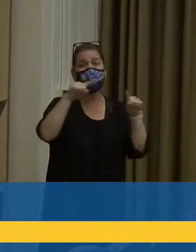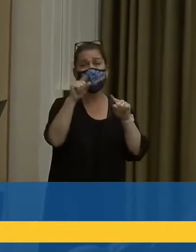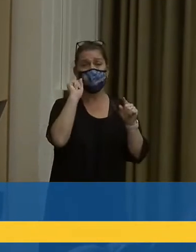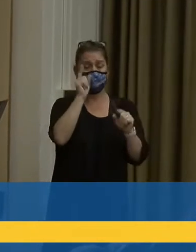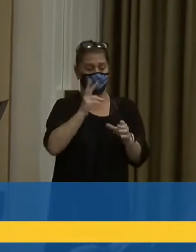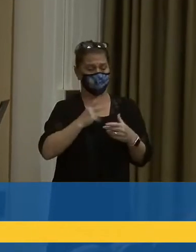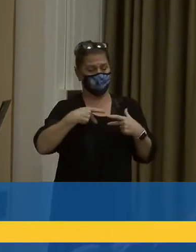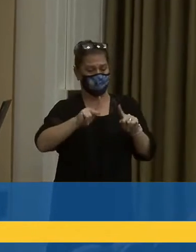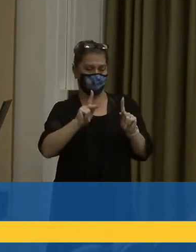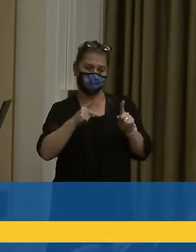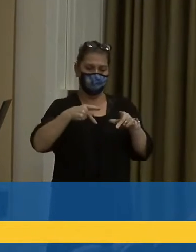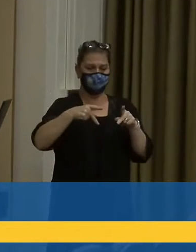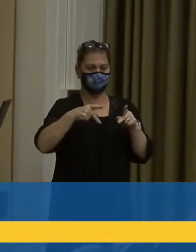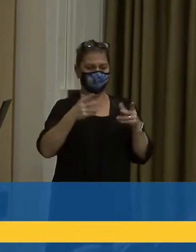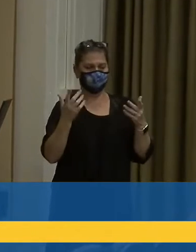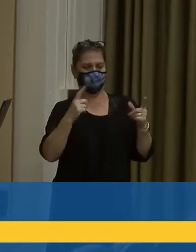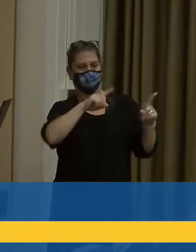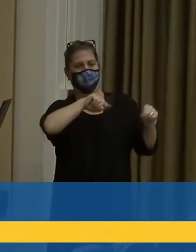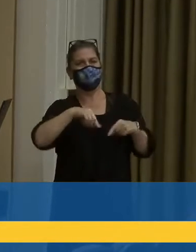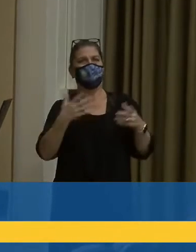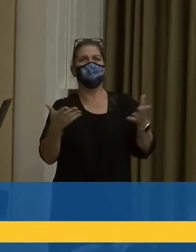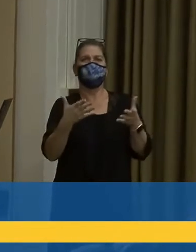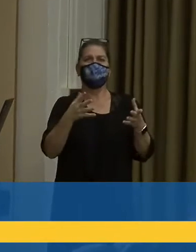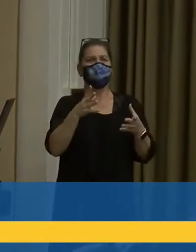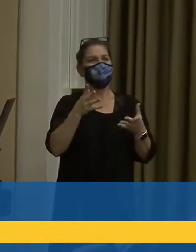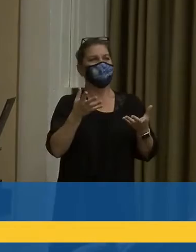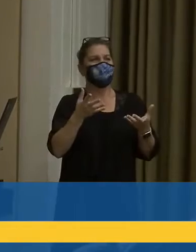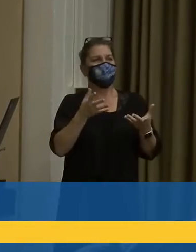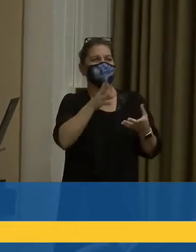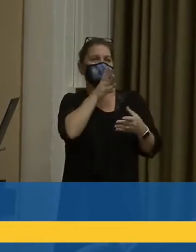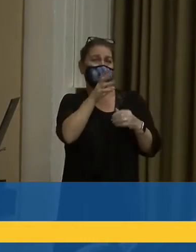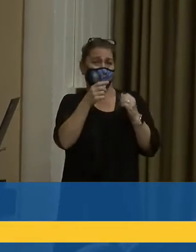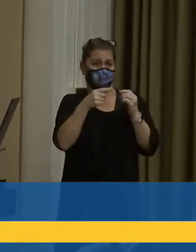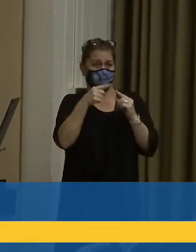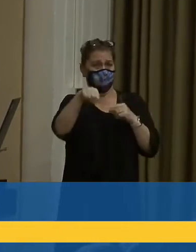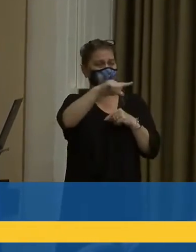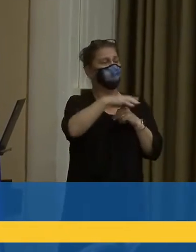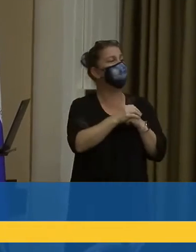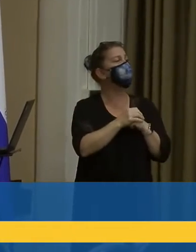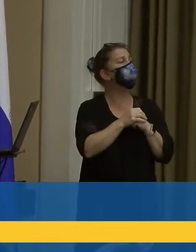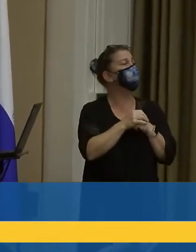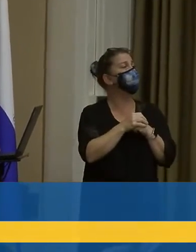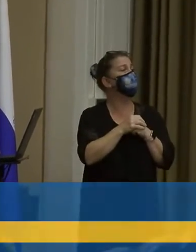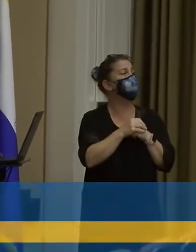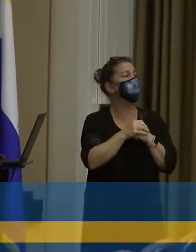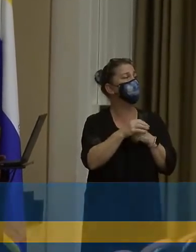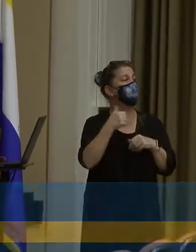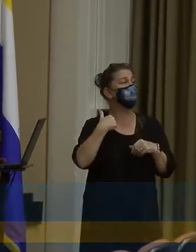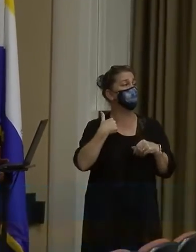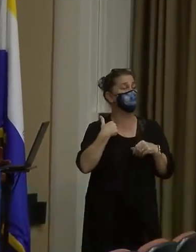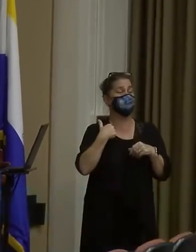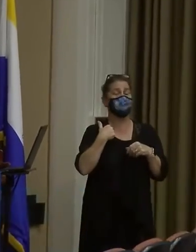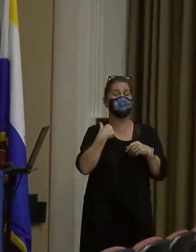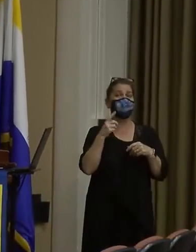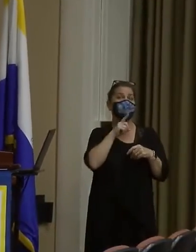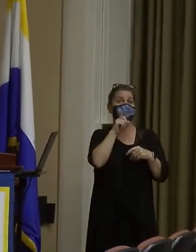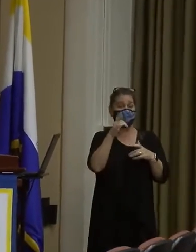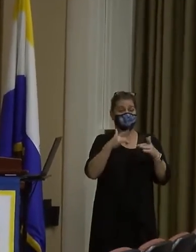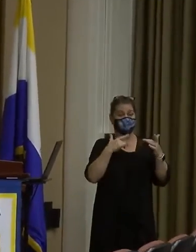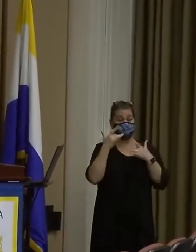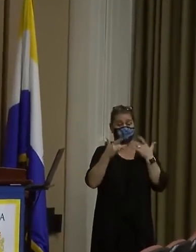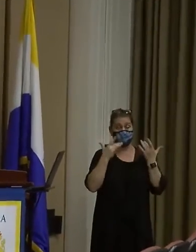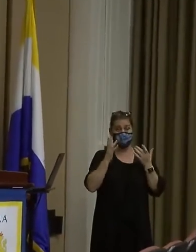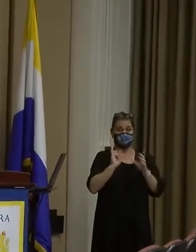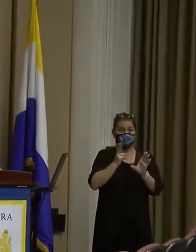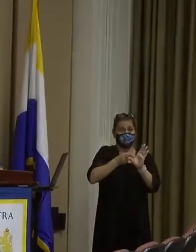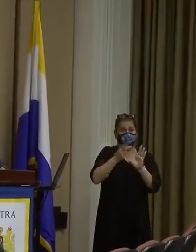for allowing me the opportunity to give these remarks today. I am especially excited to